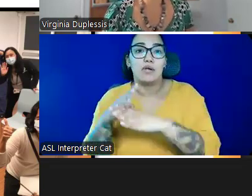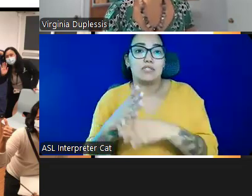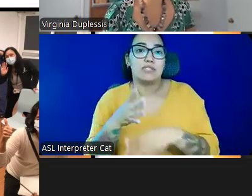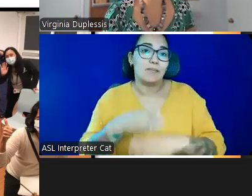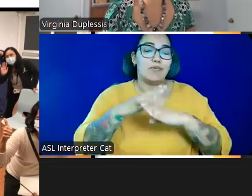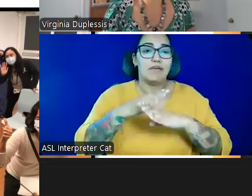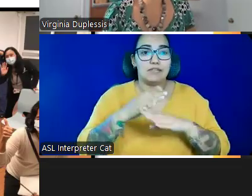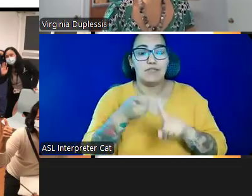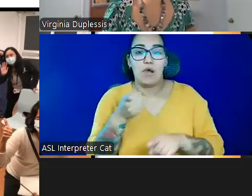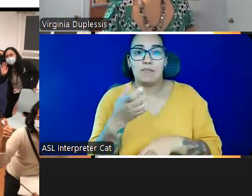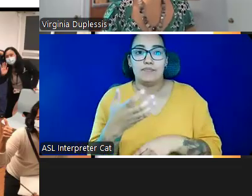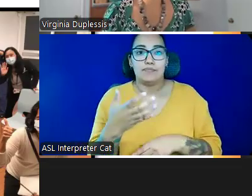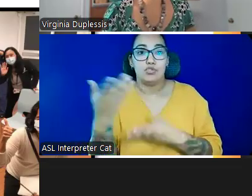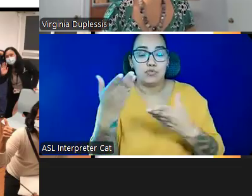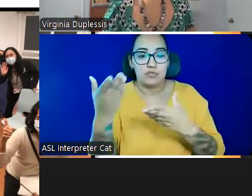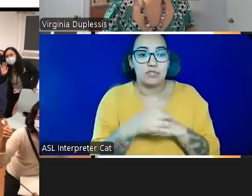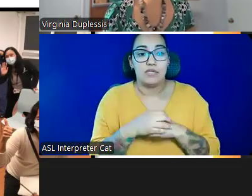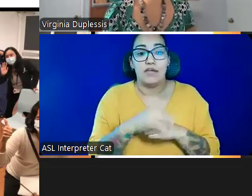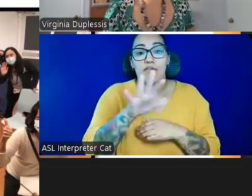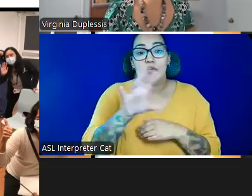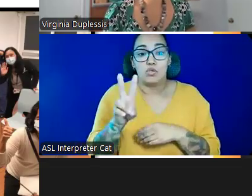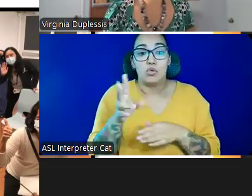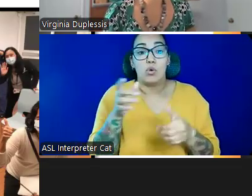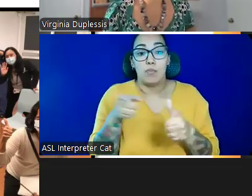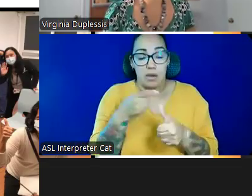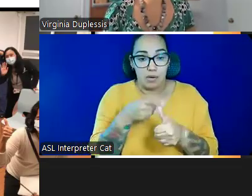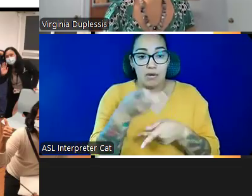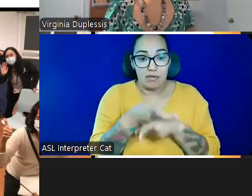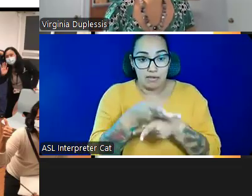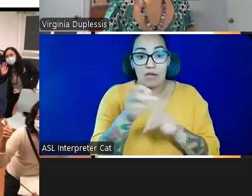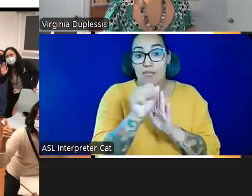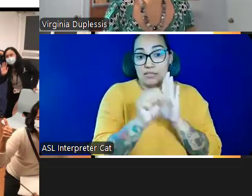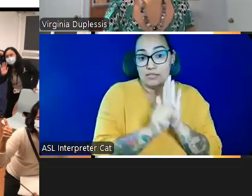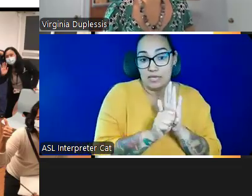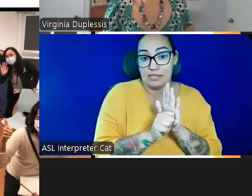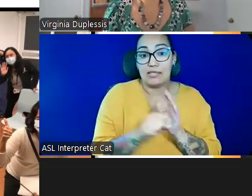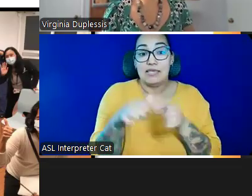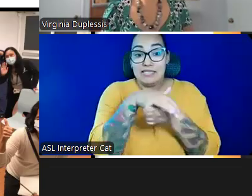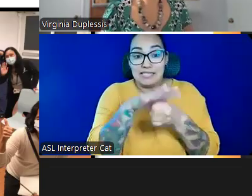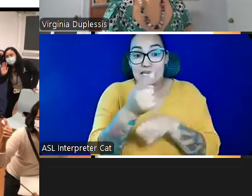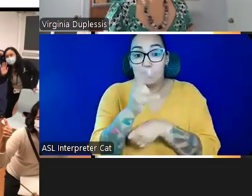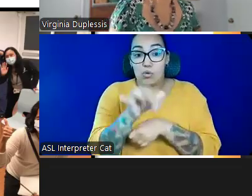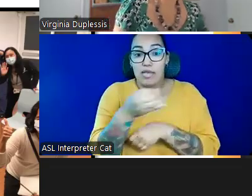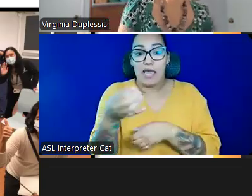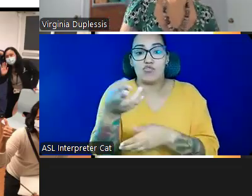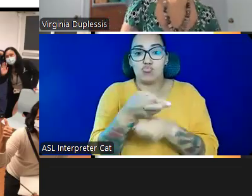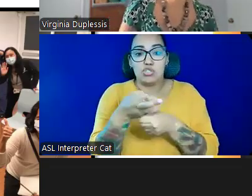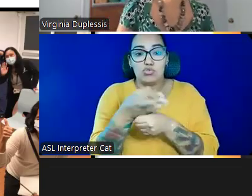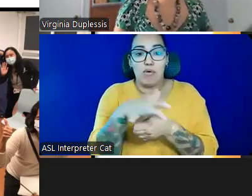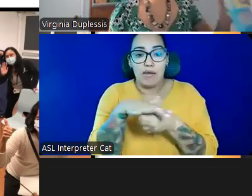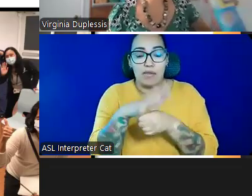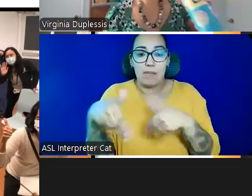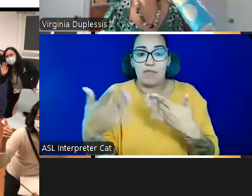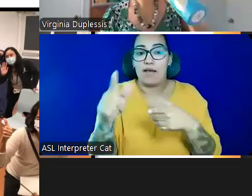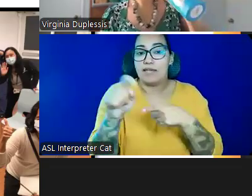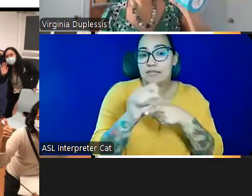services. There are 52 primary care associations at the state, territory, and regional level that provide training and